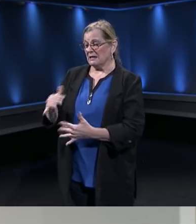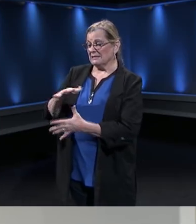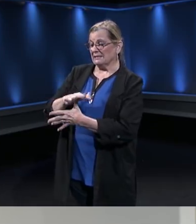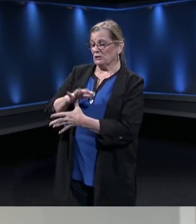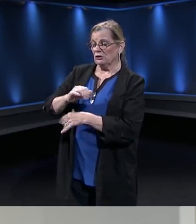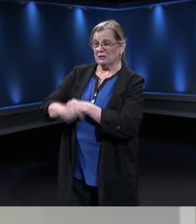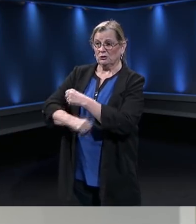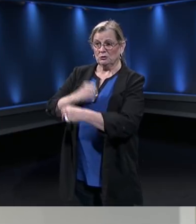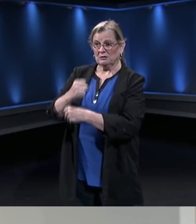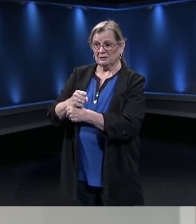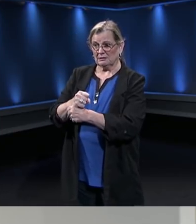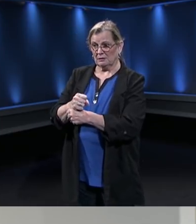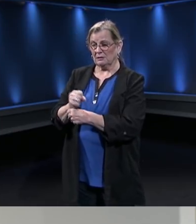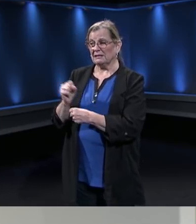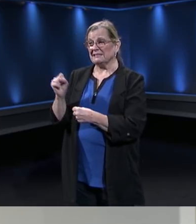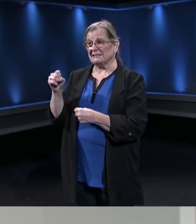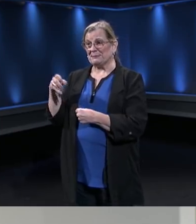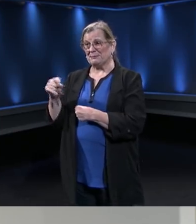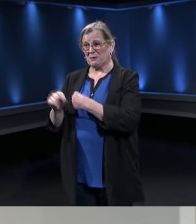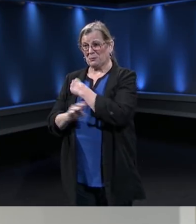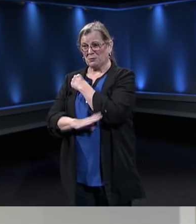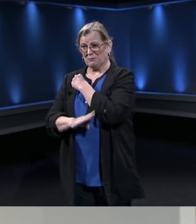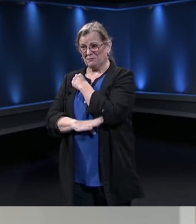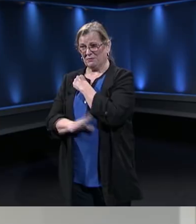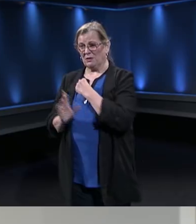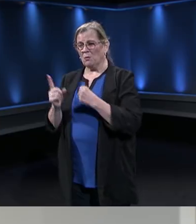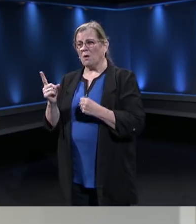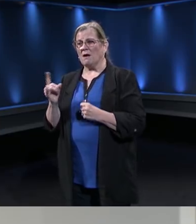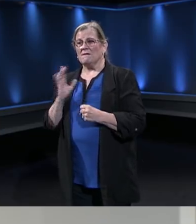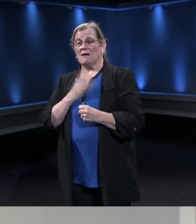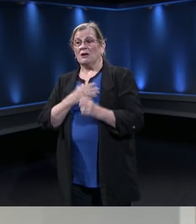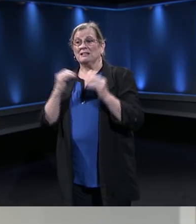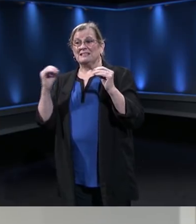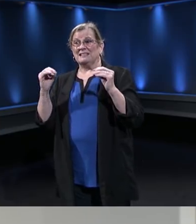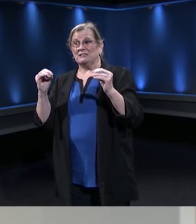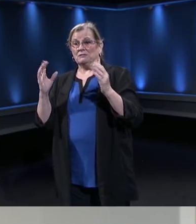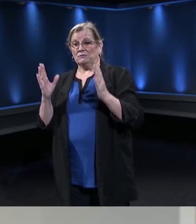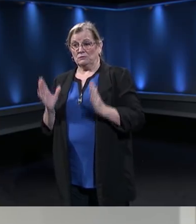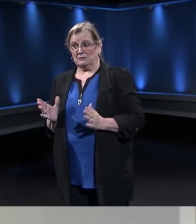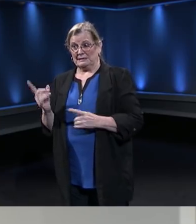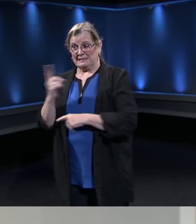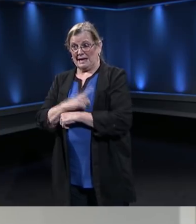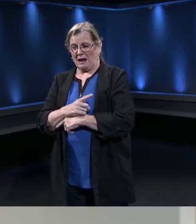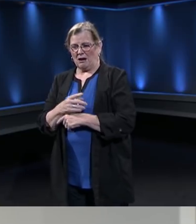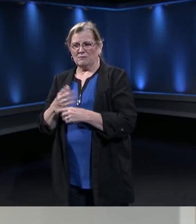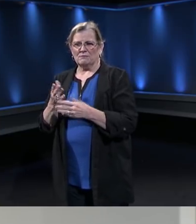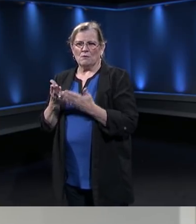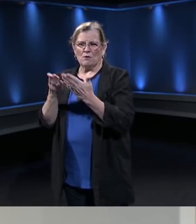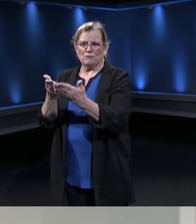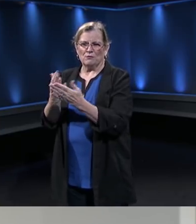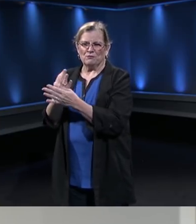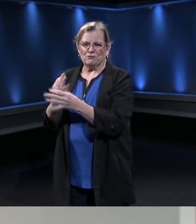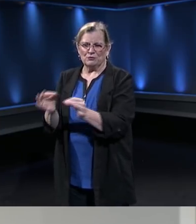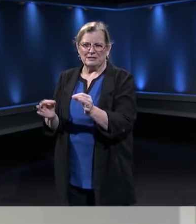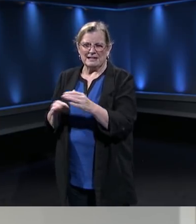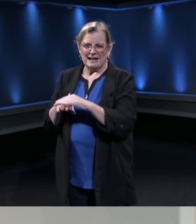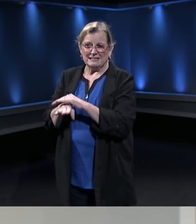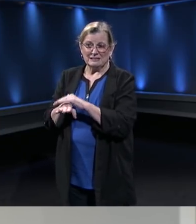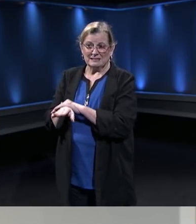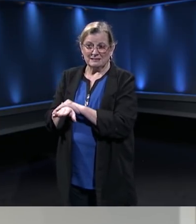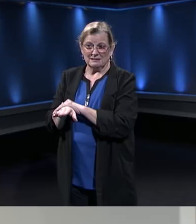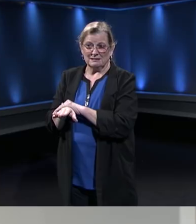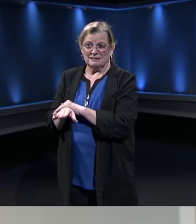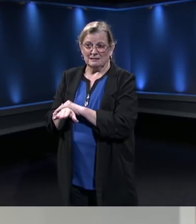we are taking one of our instructional days and offering for free access to every senior to take the SAT test. In fact,